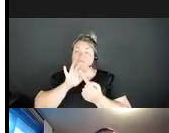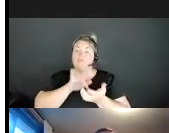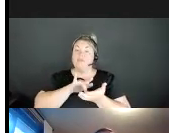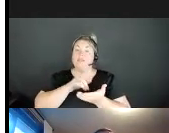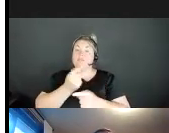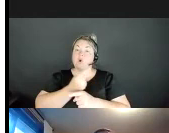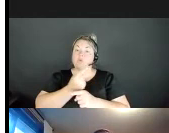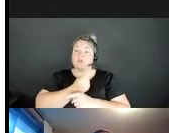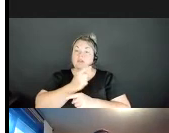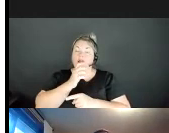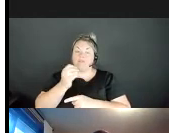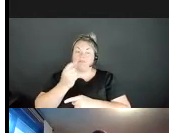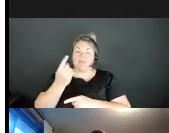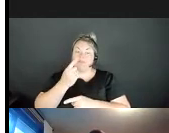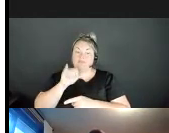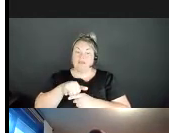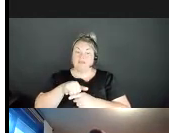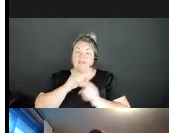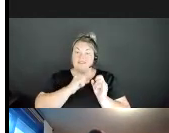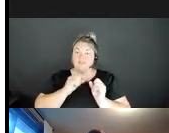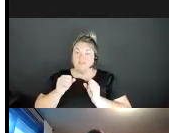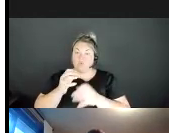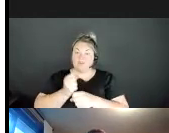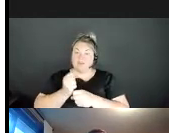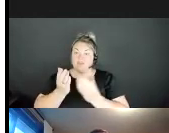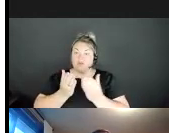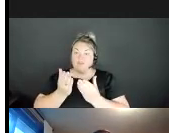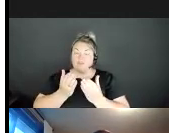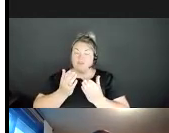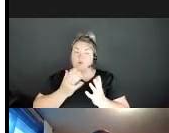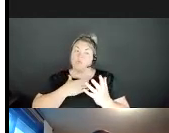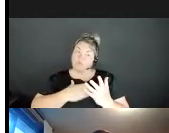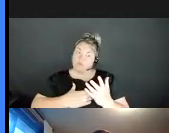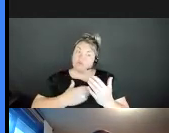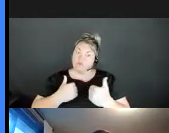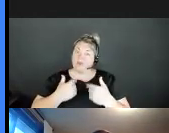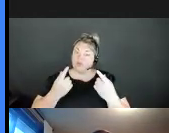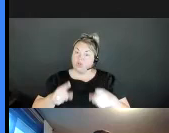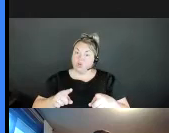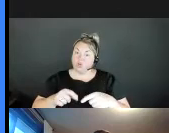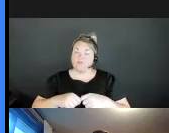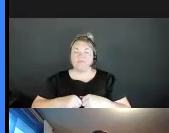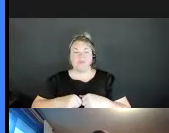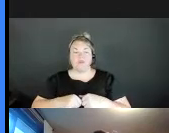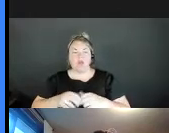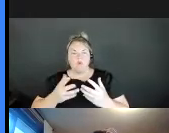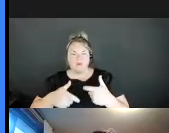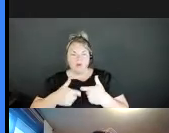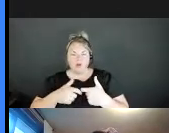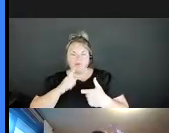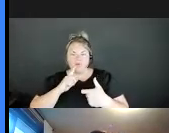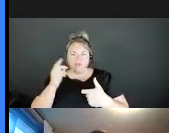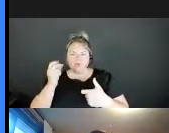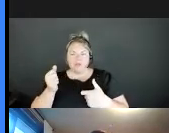that the individual receiving services wishes to have occur. I do want to pause real quick while I